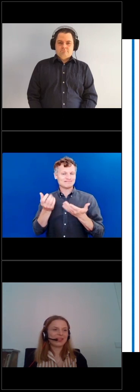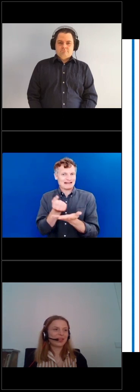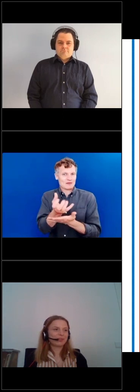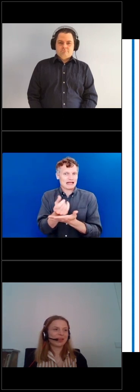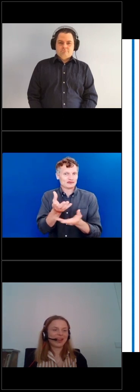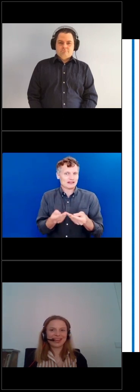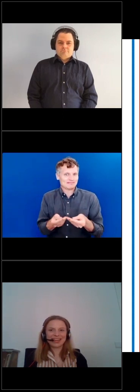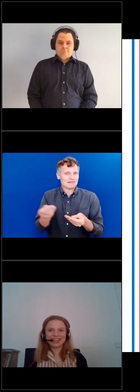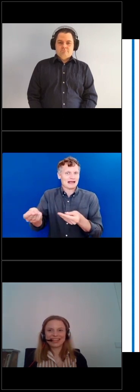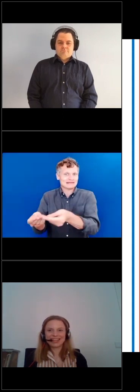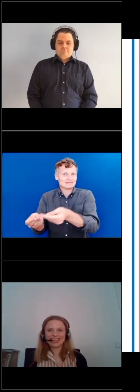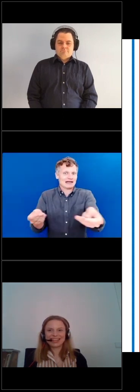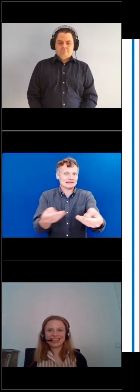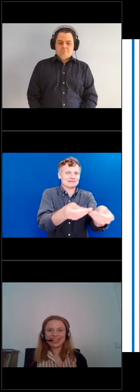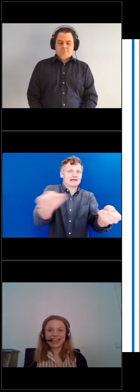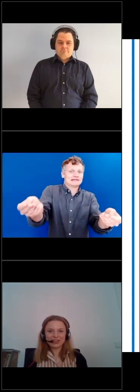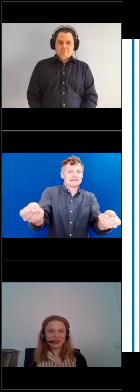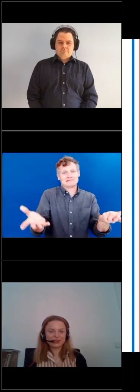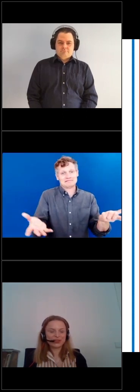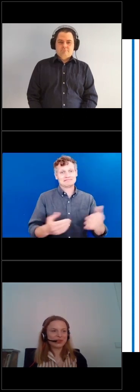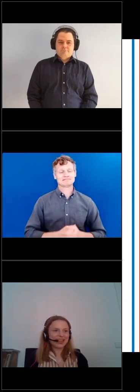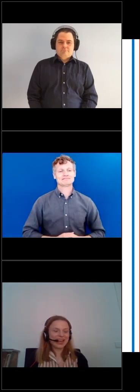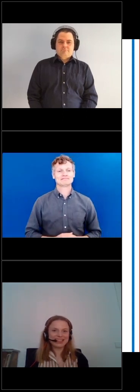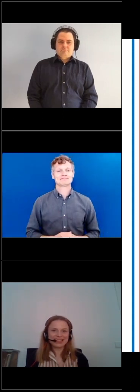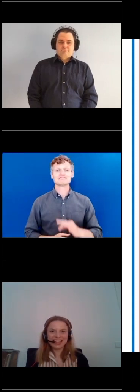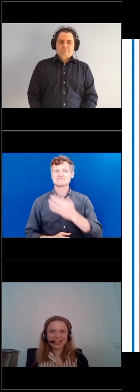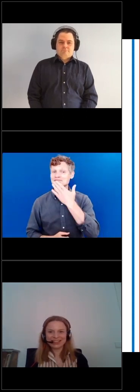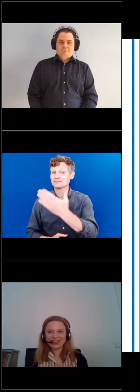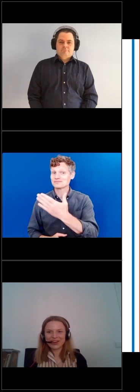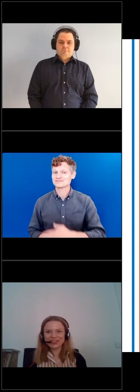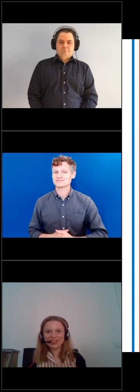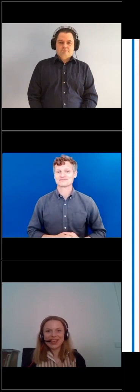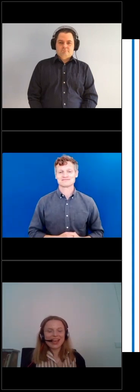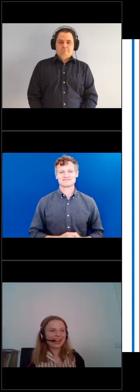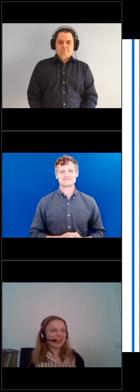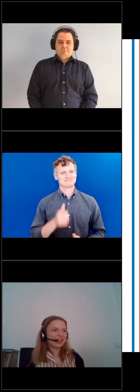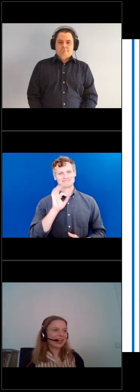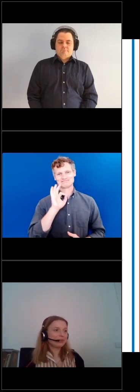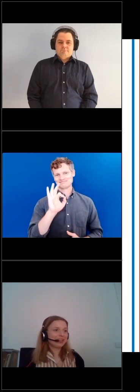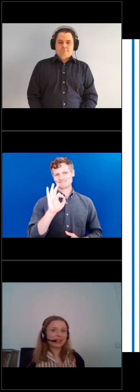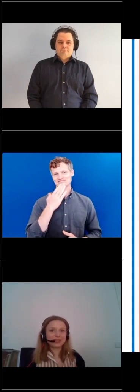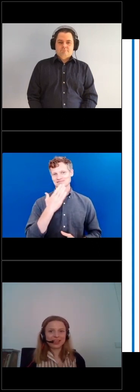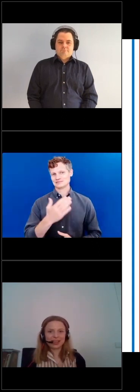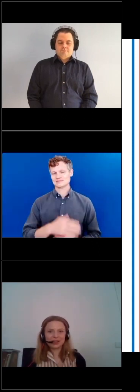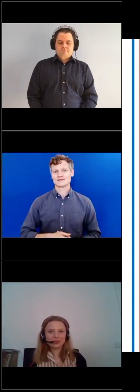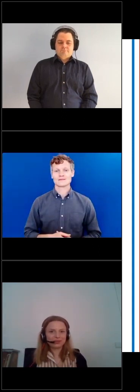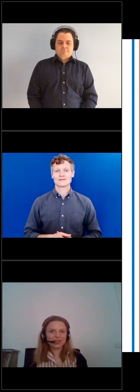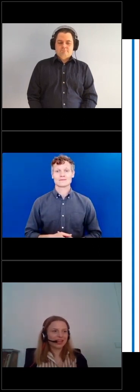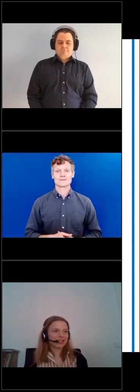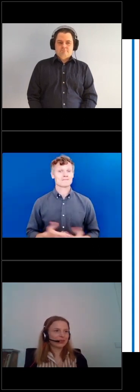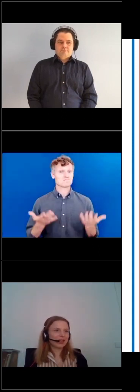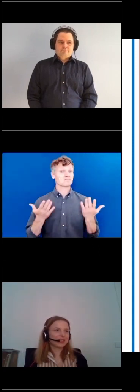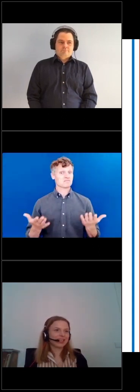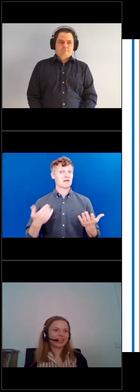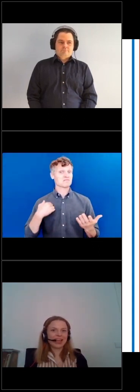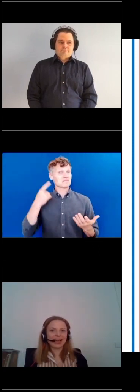Okay, thank you, Mariana. Yeah, no, it does. Thanks a lot. And actually, I would leave it here with that